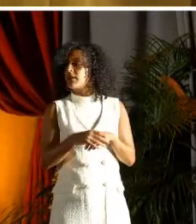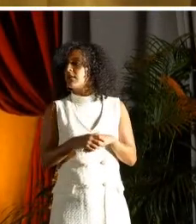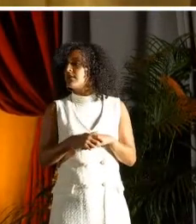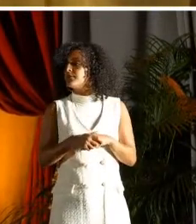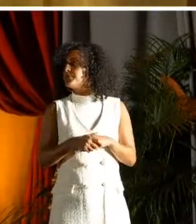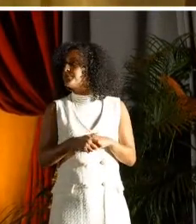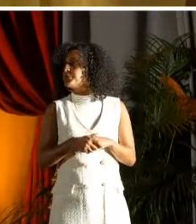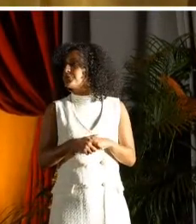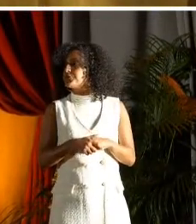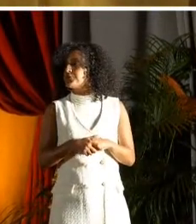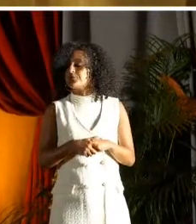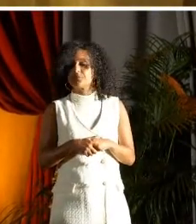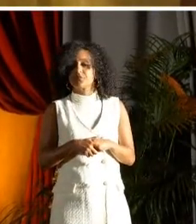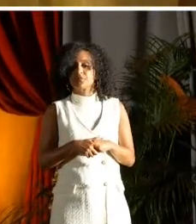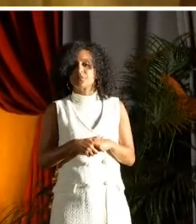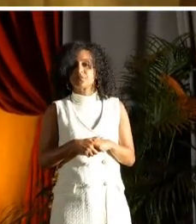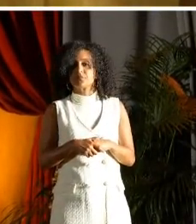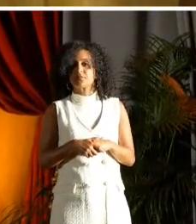Yes.